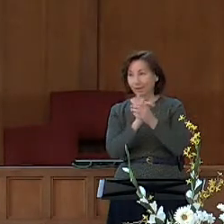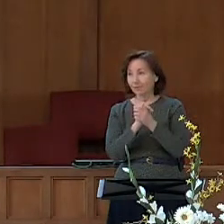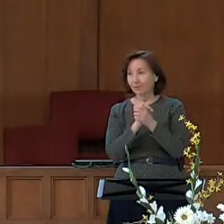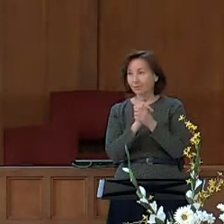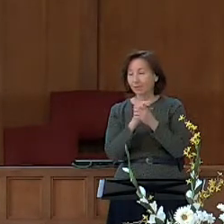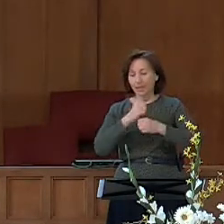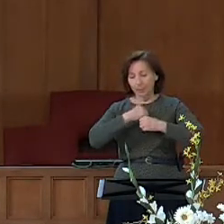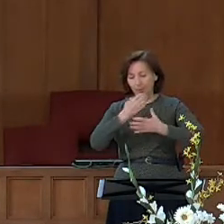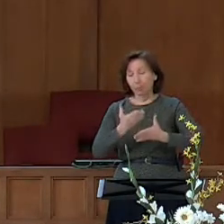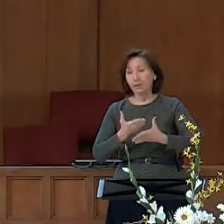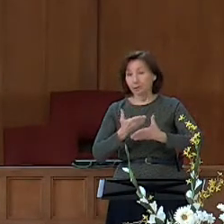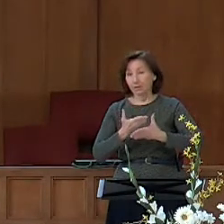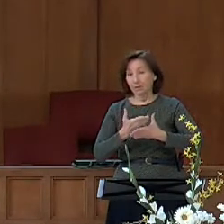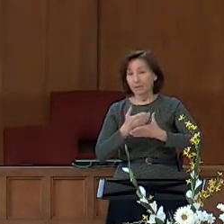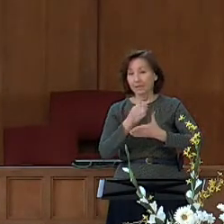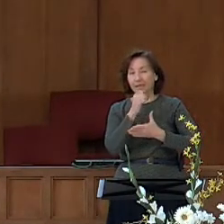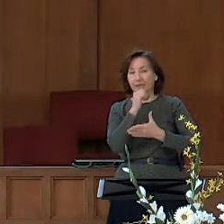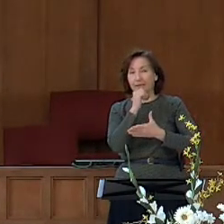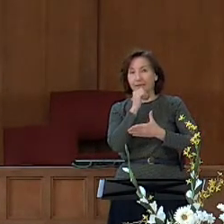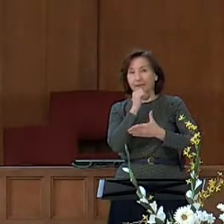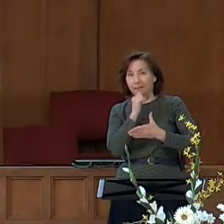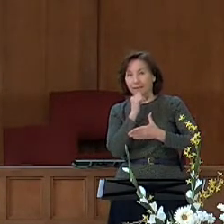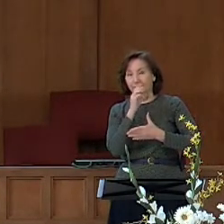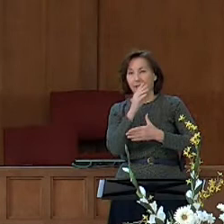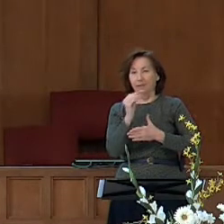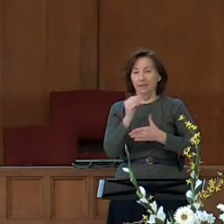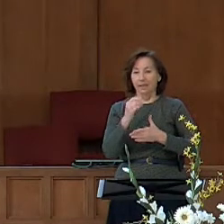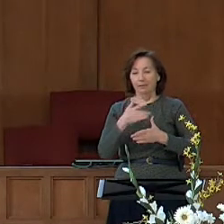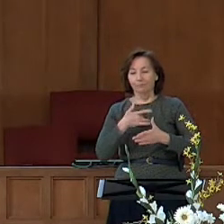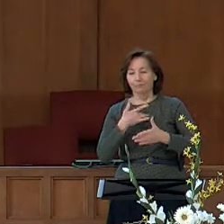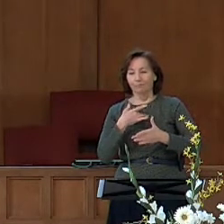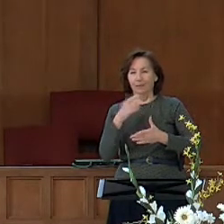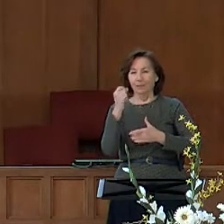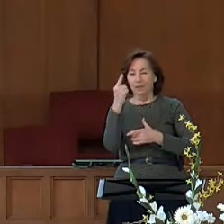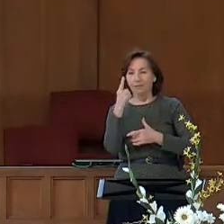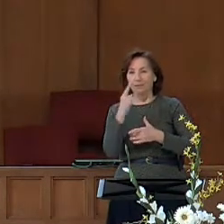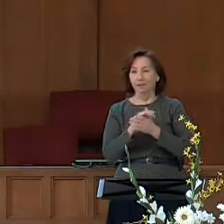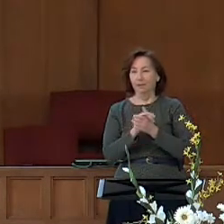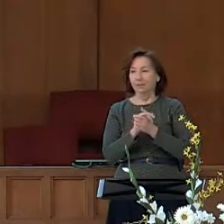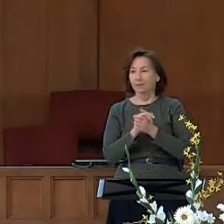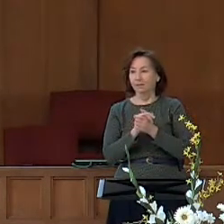Express tolerance and empathy, which is simply saying,